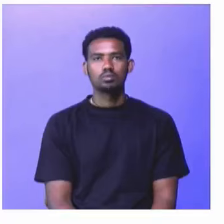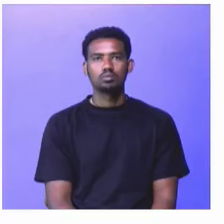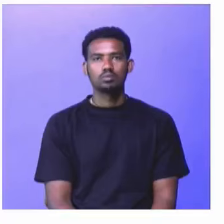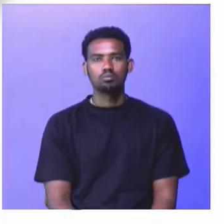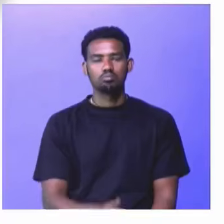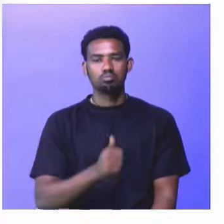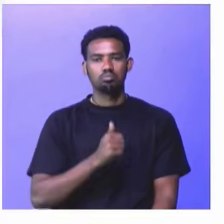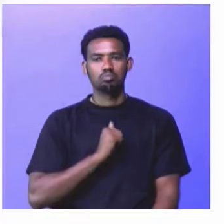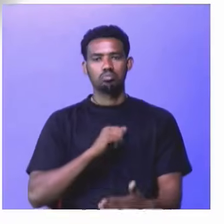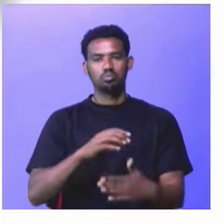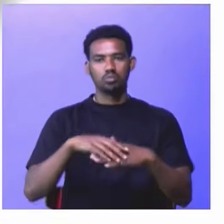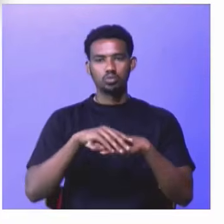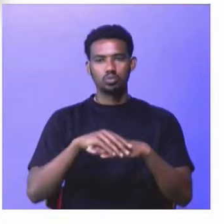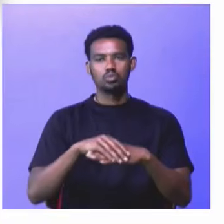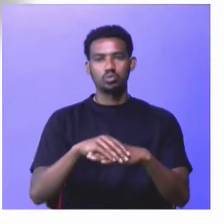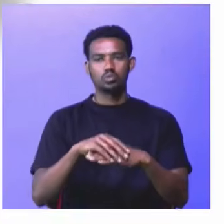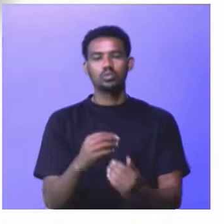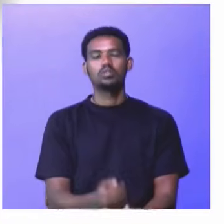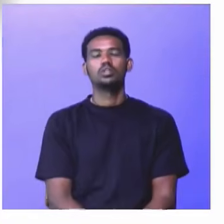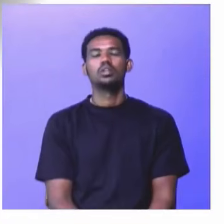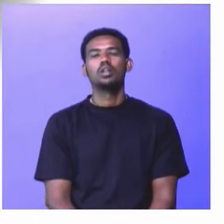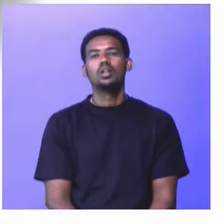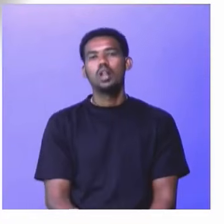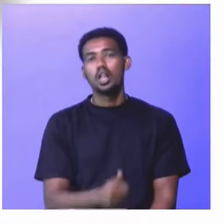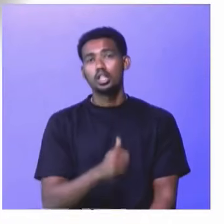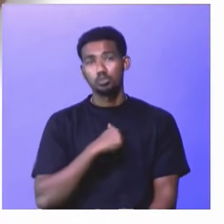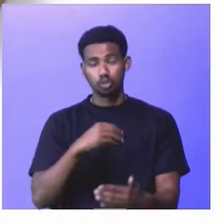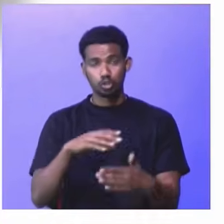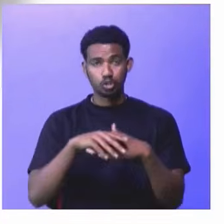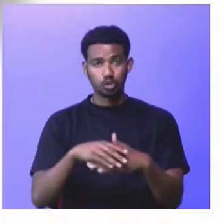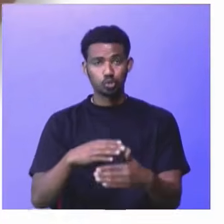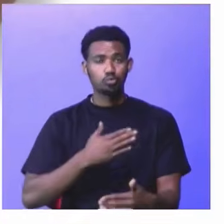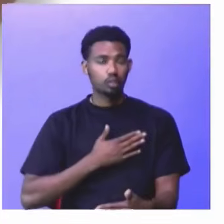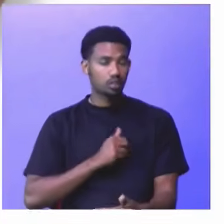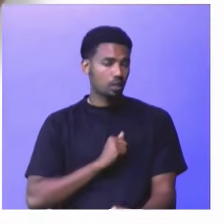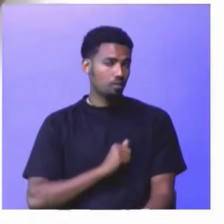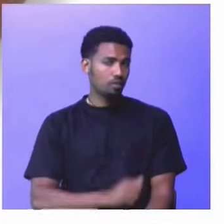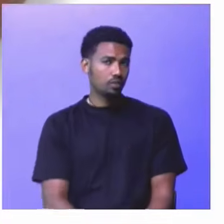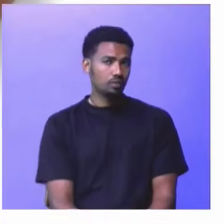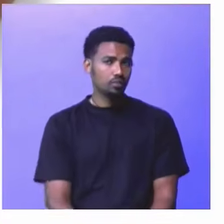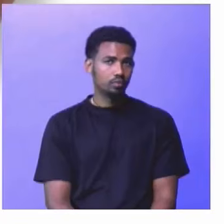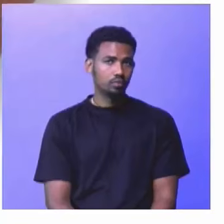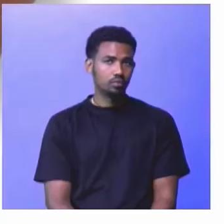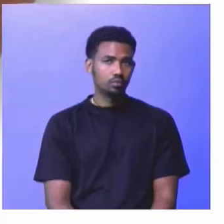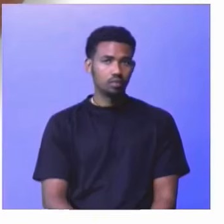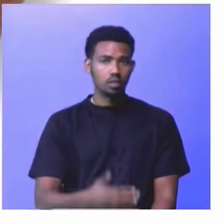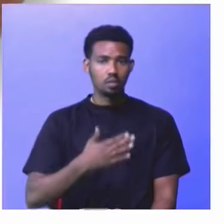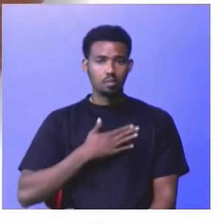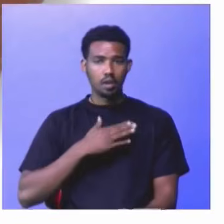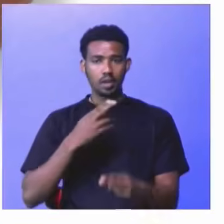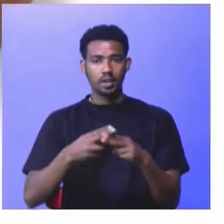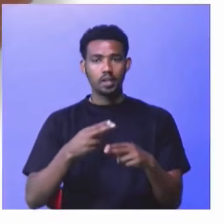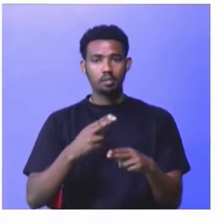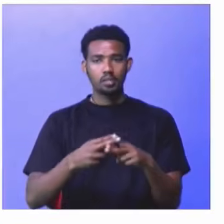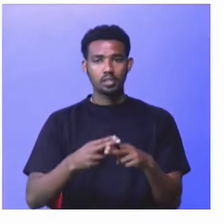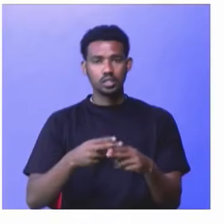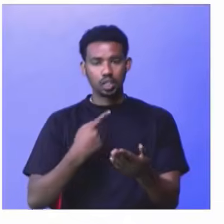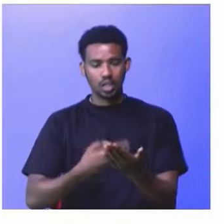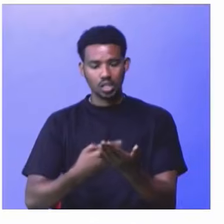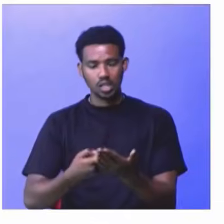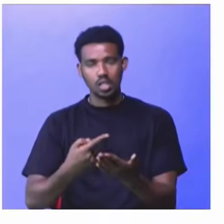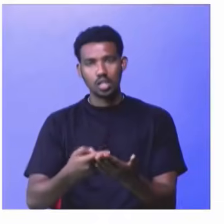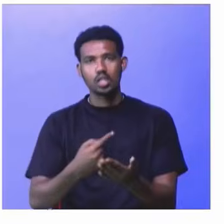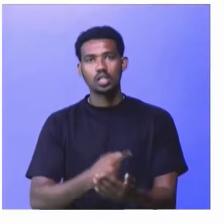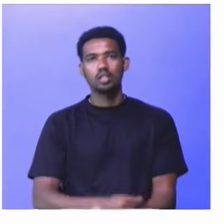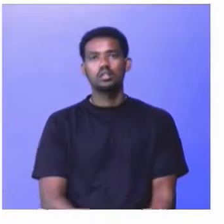This is the first method. You can say, let me introduce myself. My name is like this. And here is